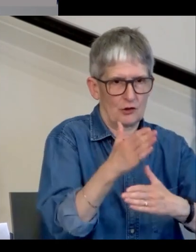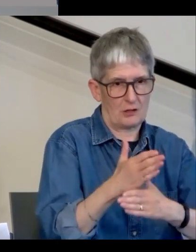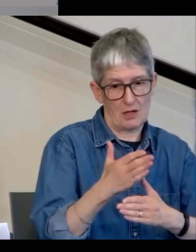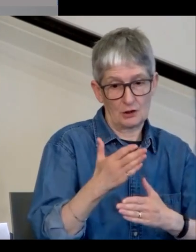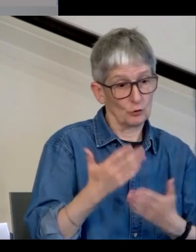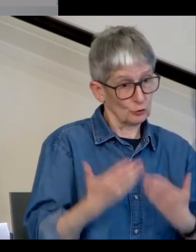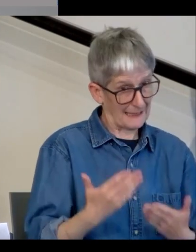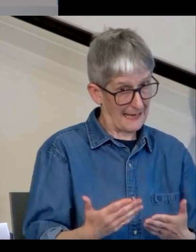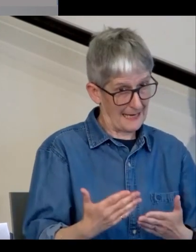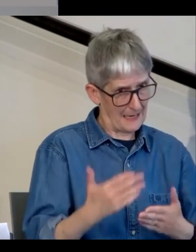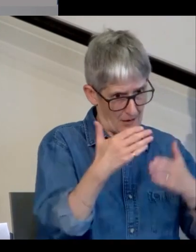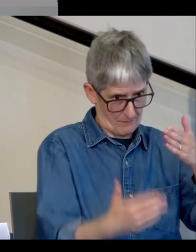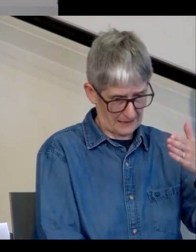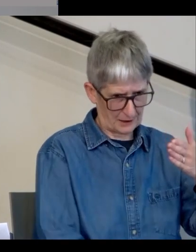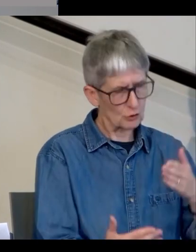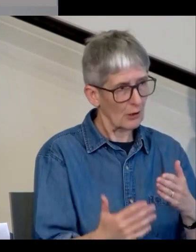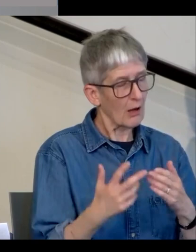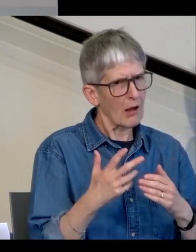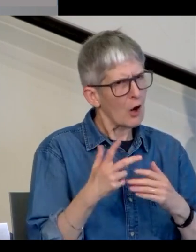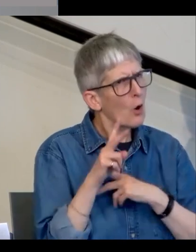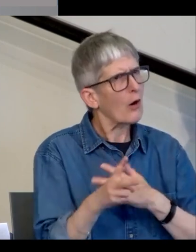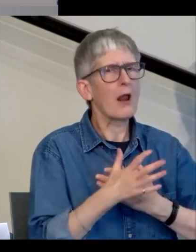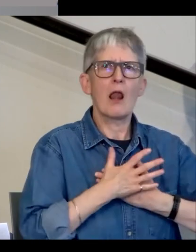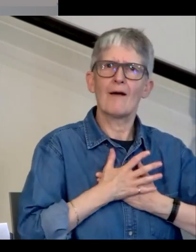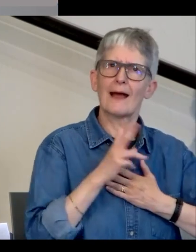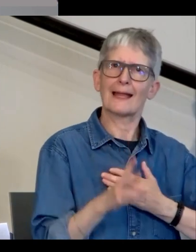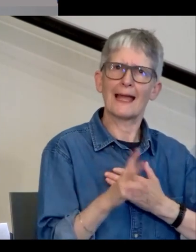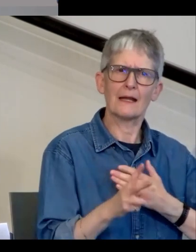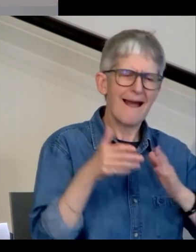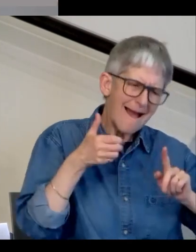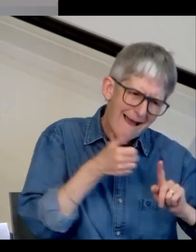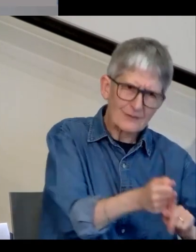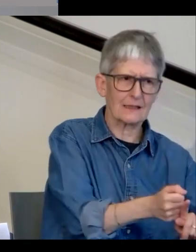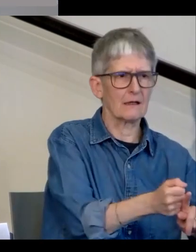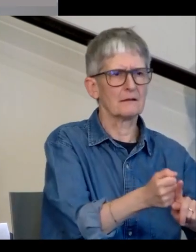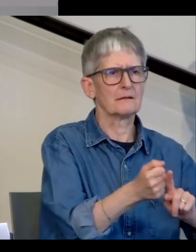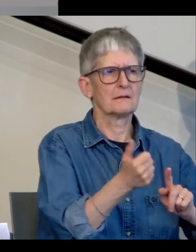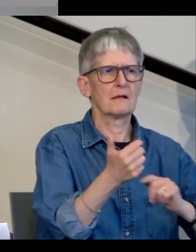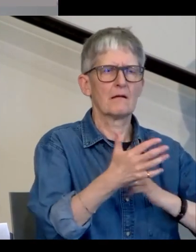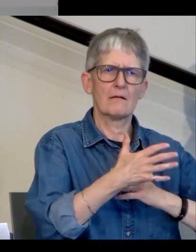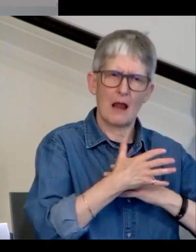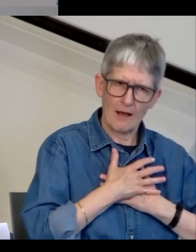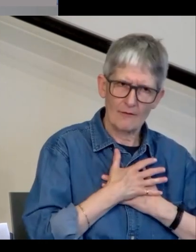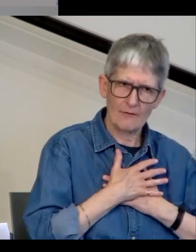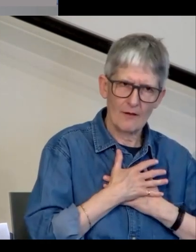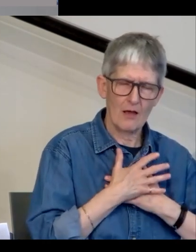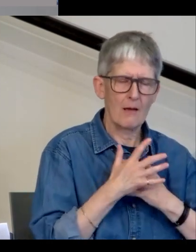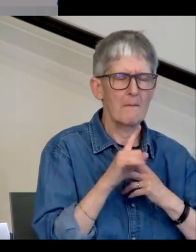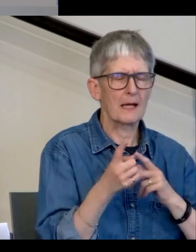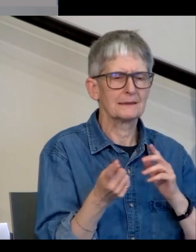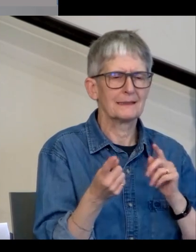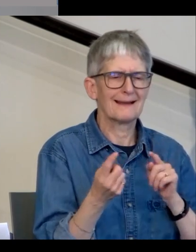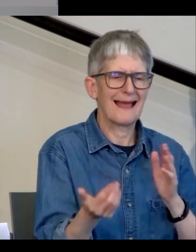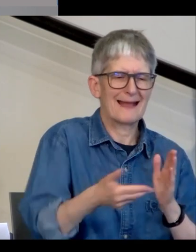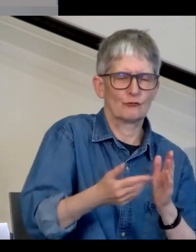passage looks at love again and emphasizes what we've already heard, but he also adds some new things